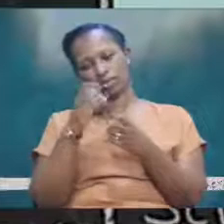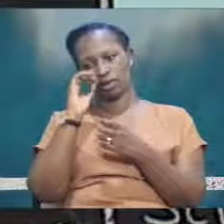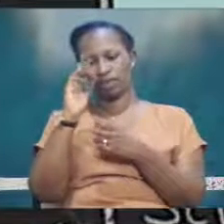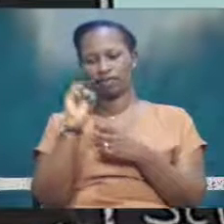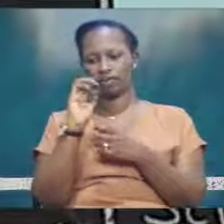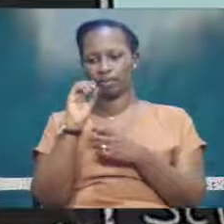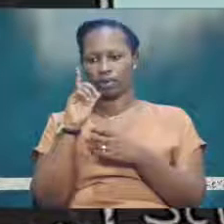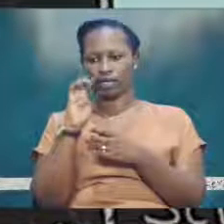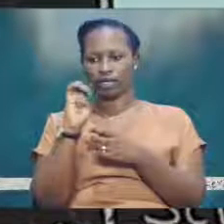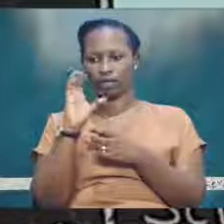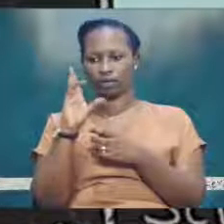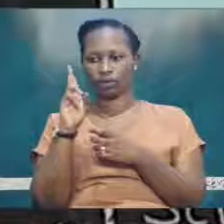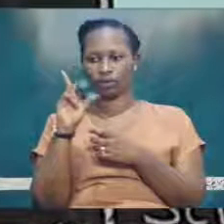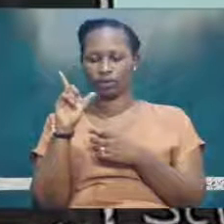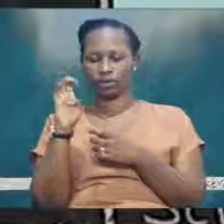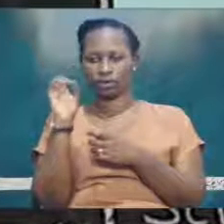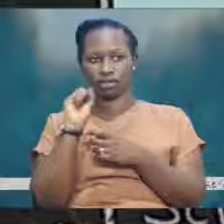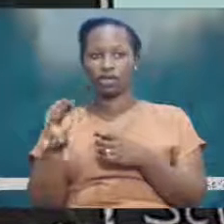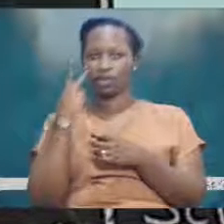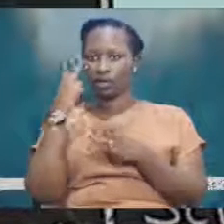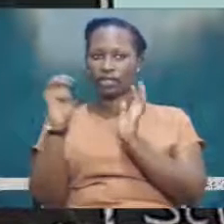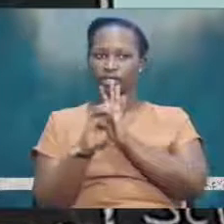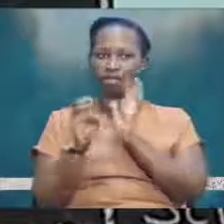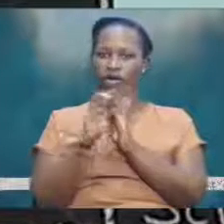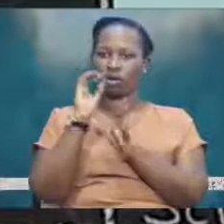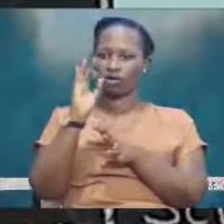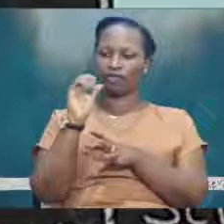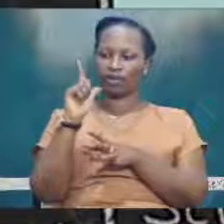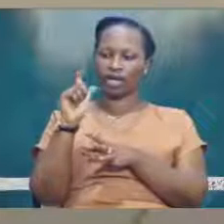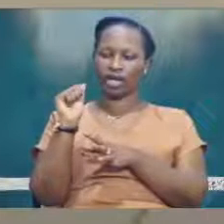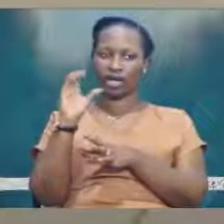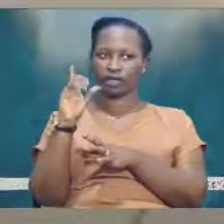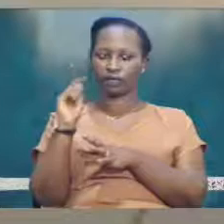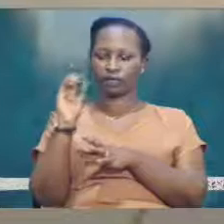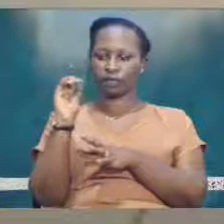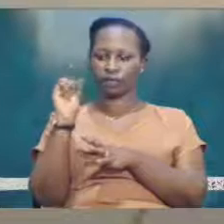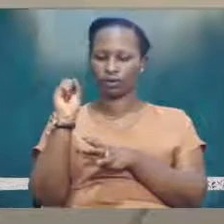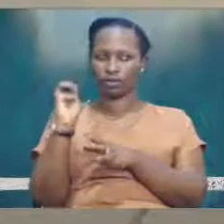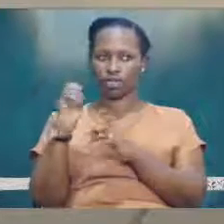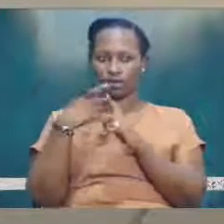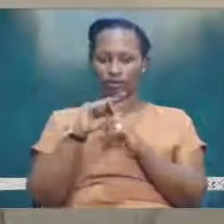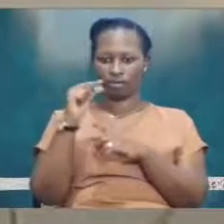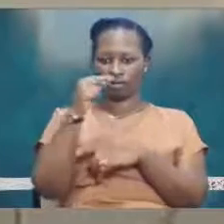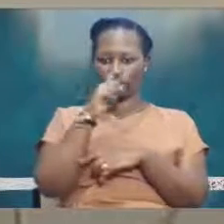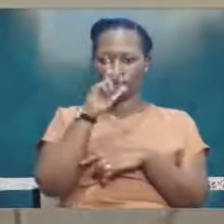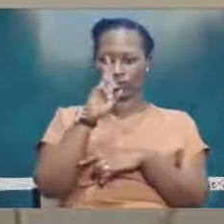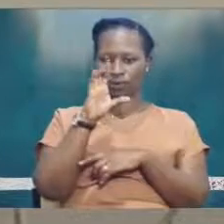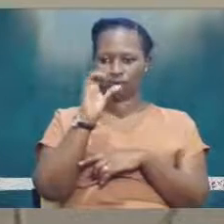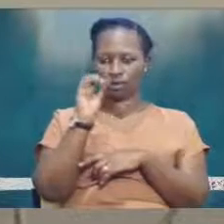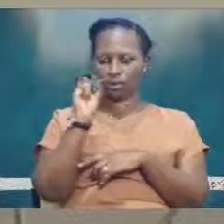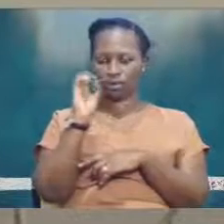have seen example of lactose, which is formed from glucose and galactose. We have